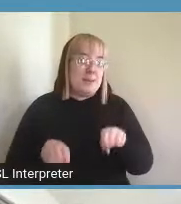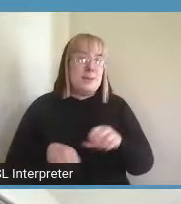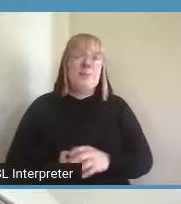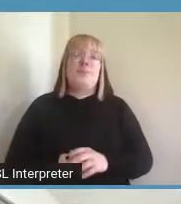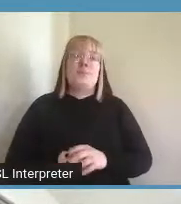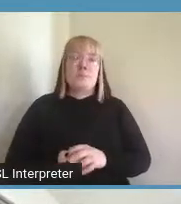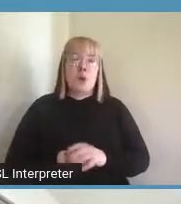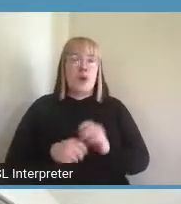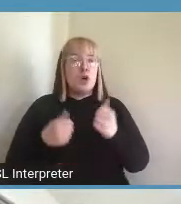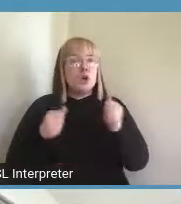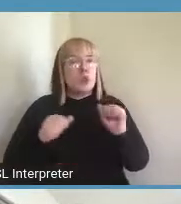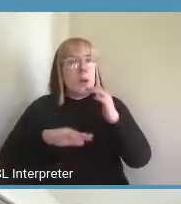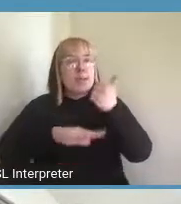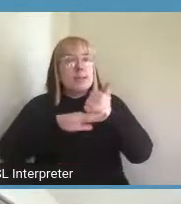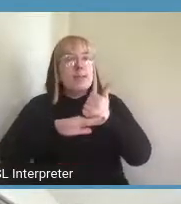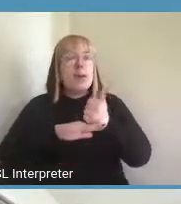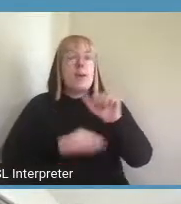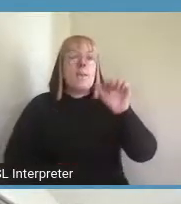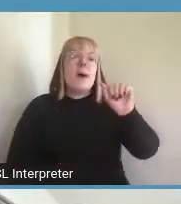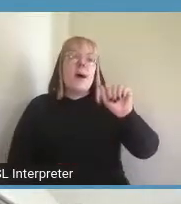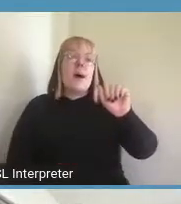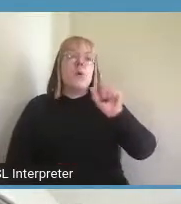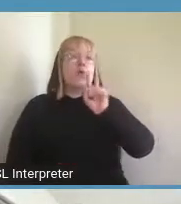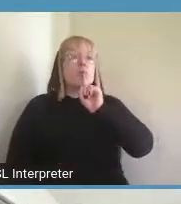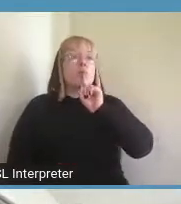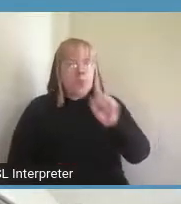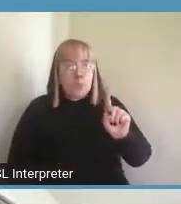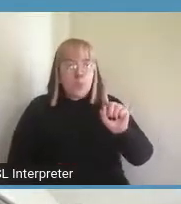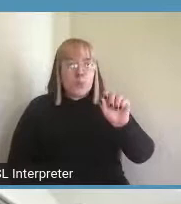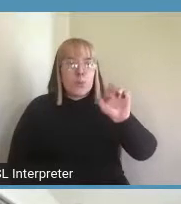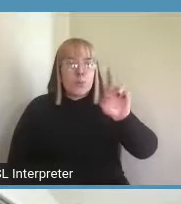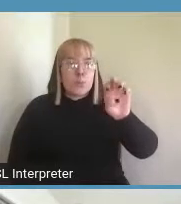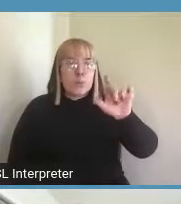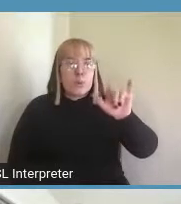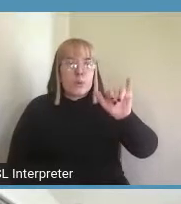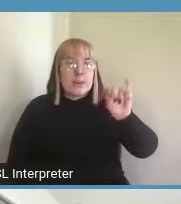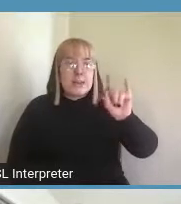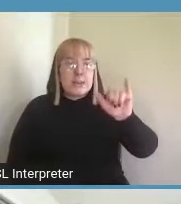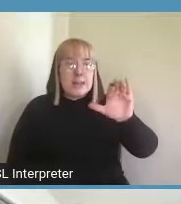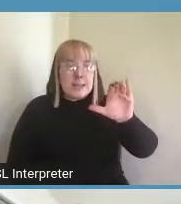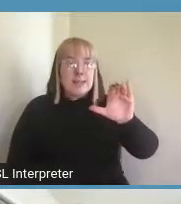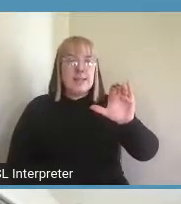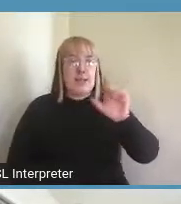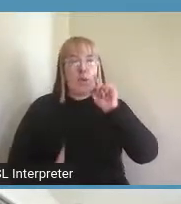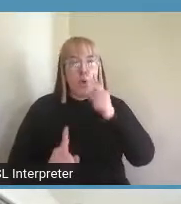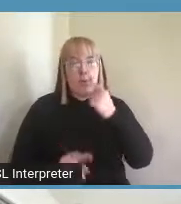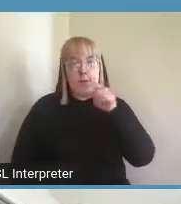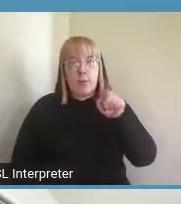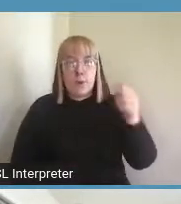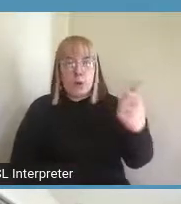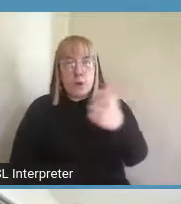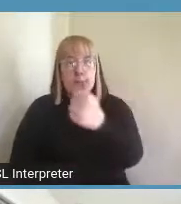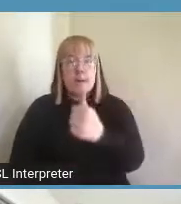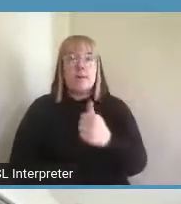making sure that your indicators of success are actually things that are accomplishable. This is where benchmarks can really help